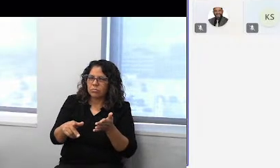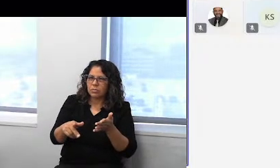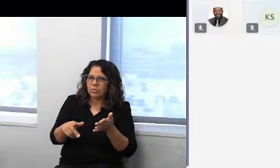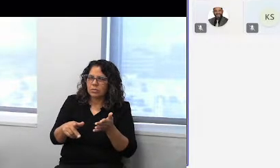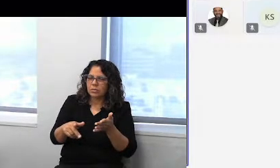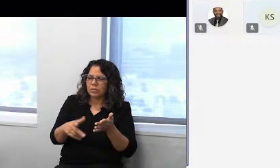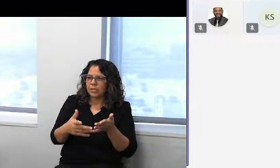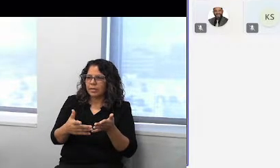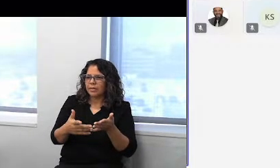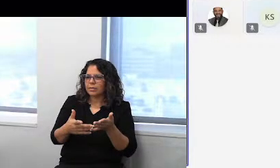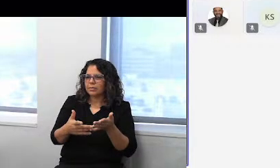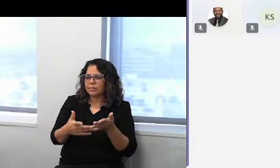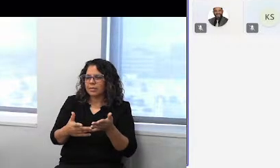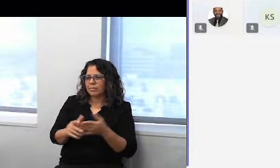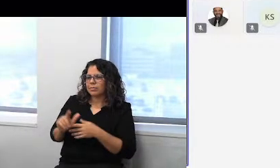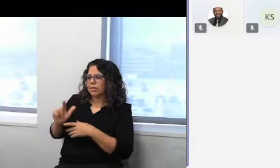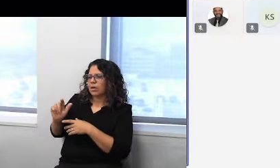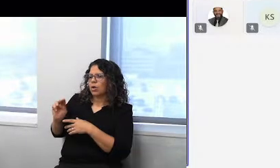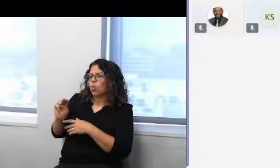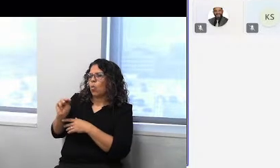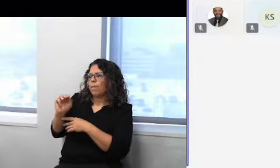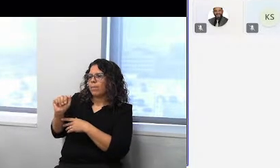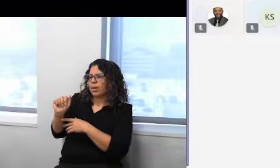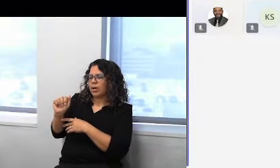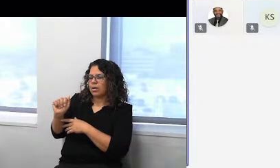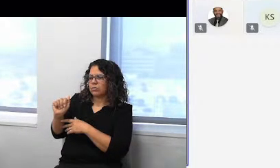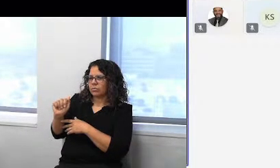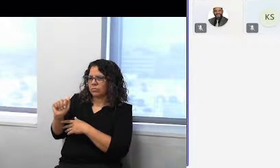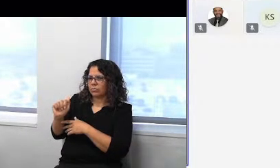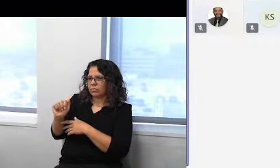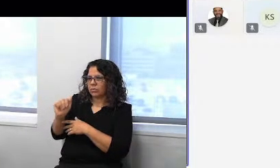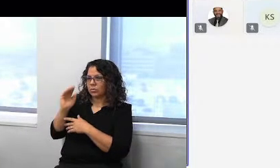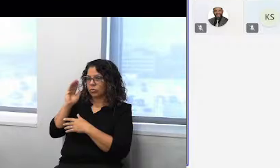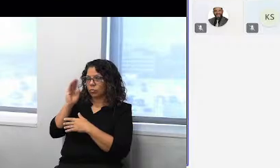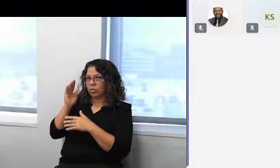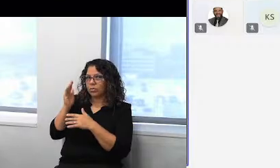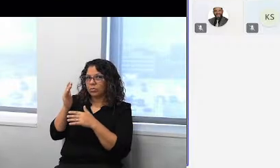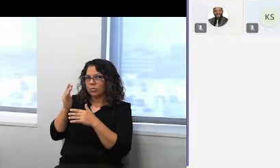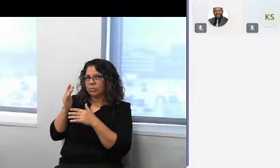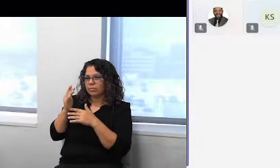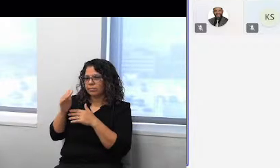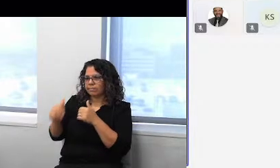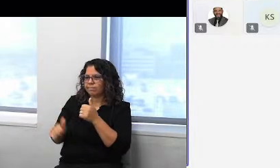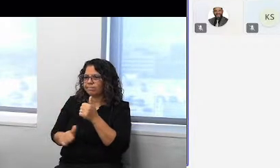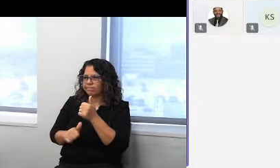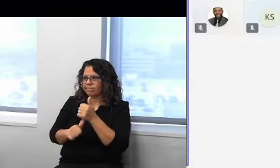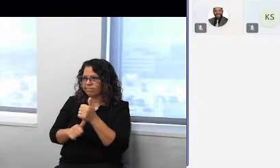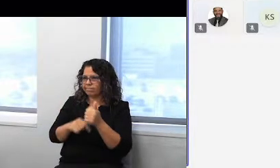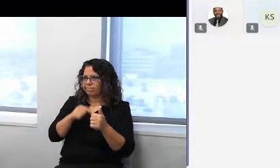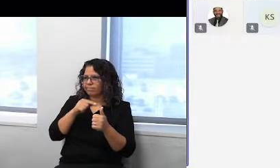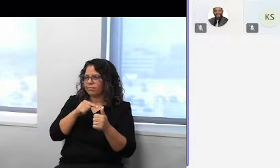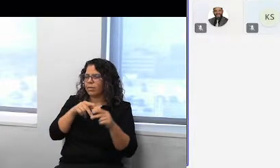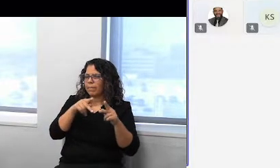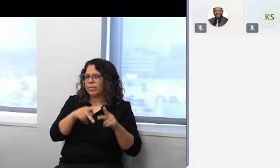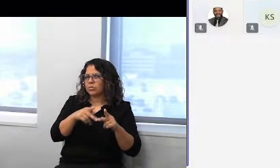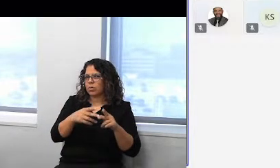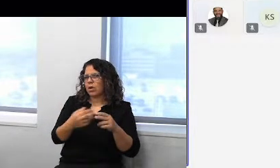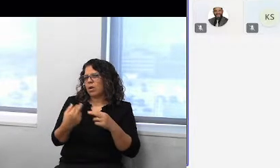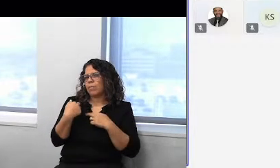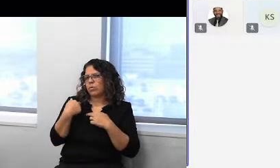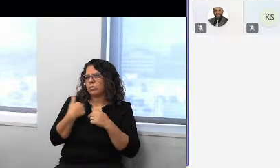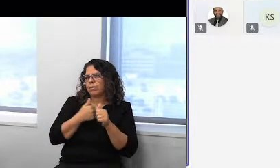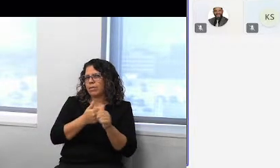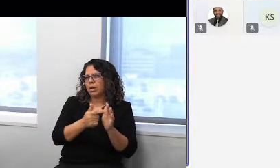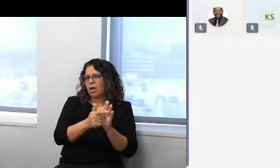go after the person responsible under the law for paying for that improvement.